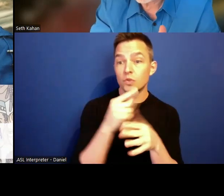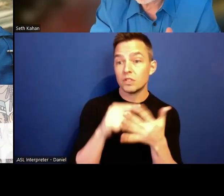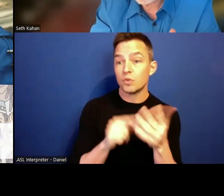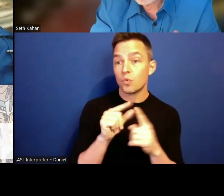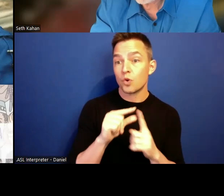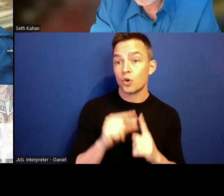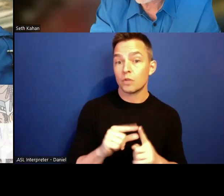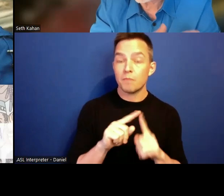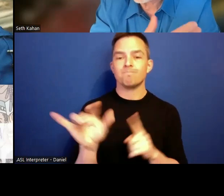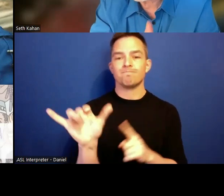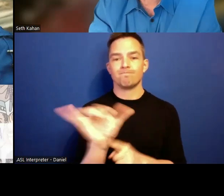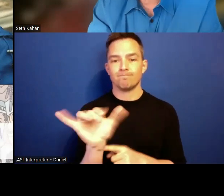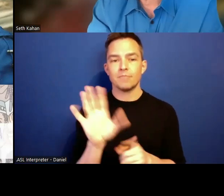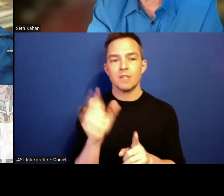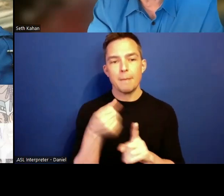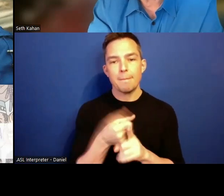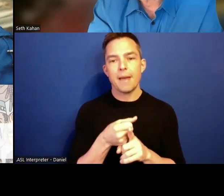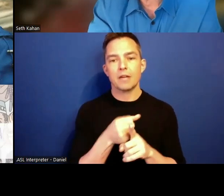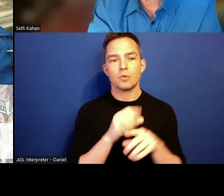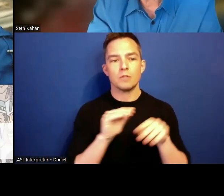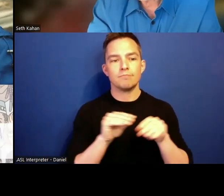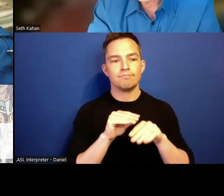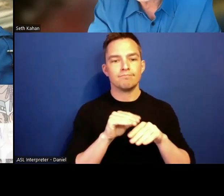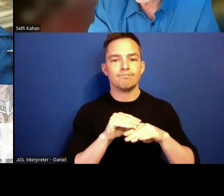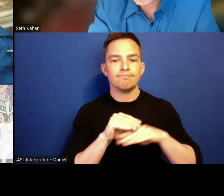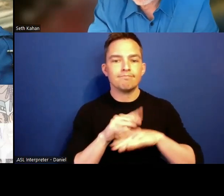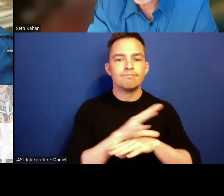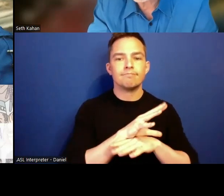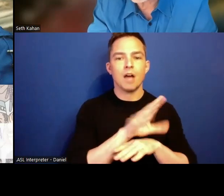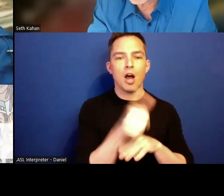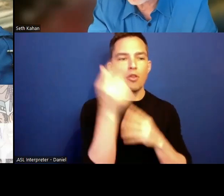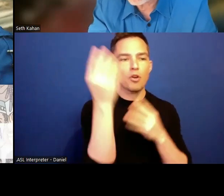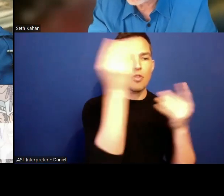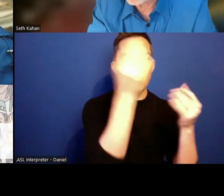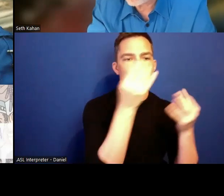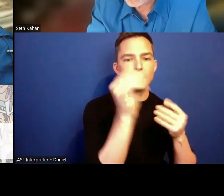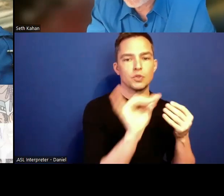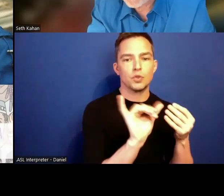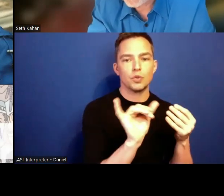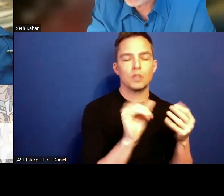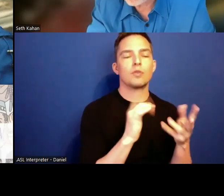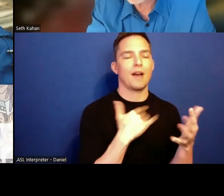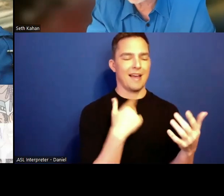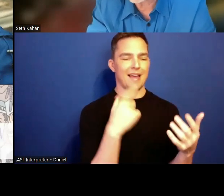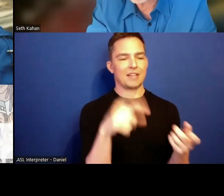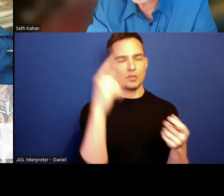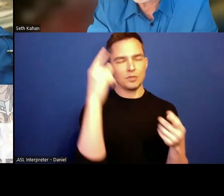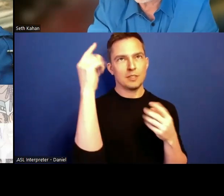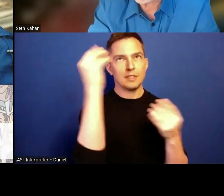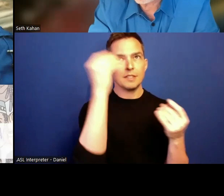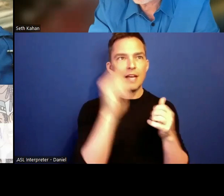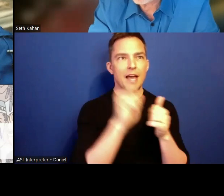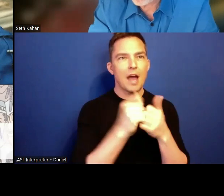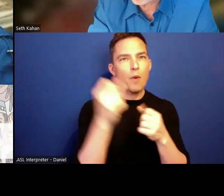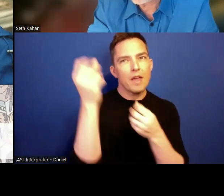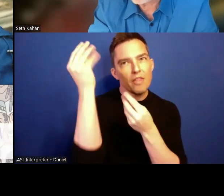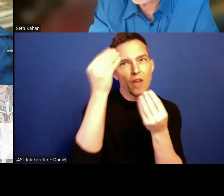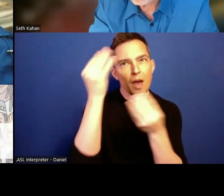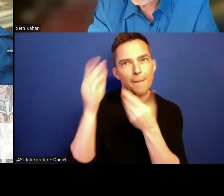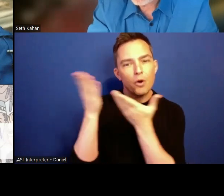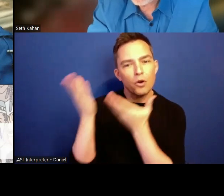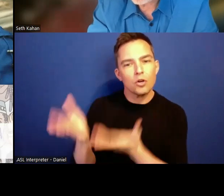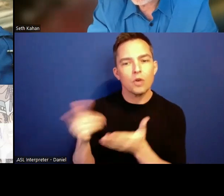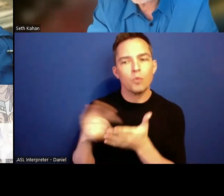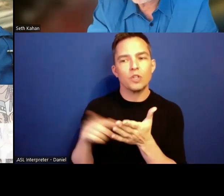but that the impact would bleed over into other thoughts. And so I had to start changing the way I thought about her and what she went